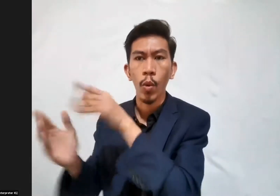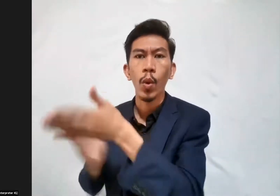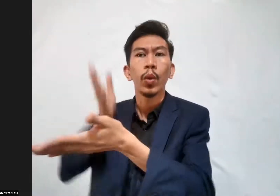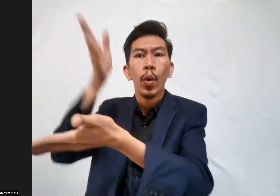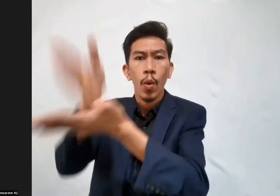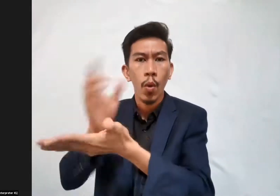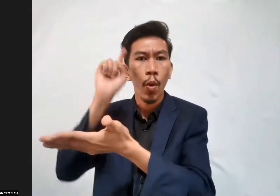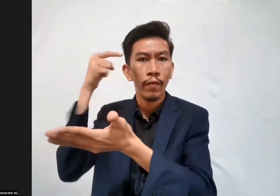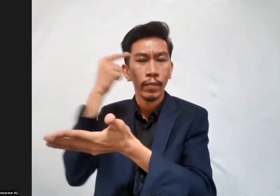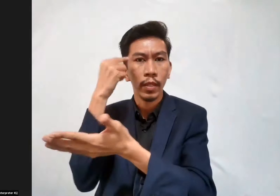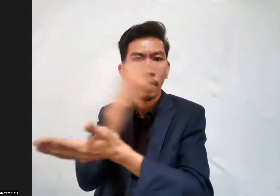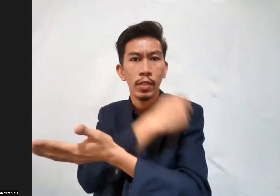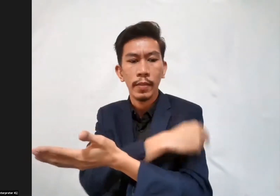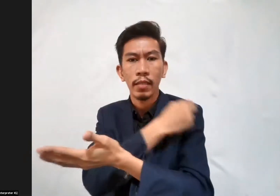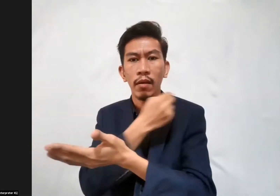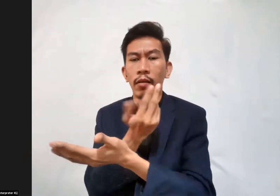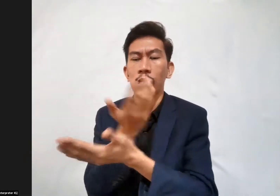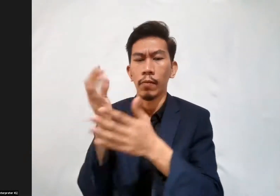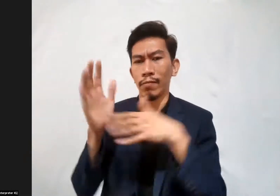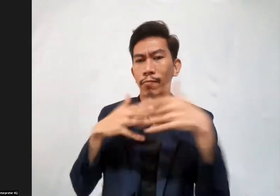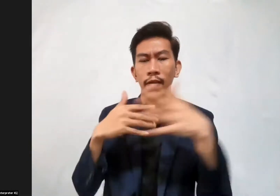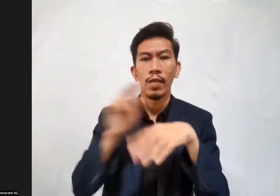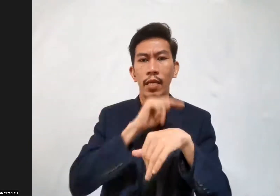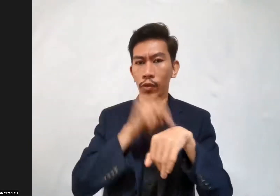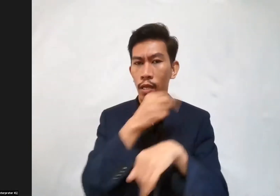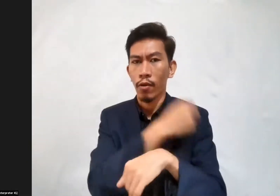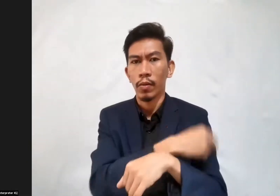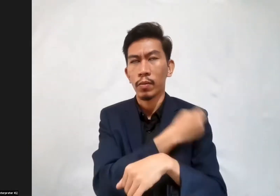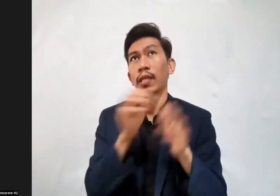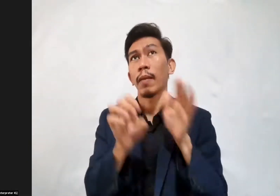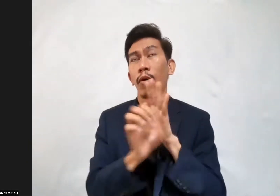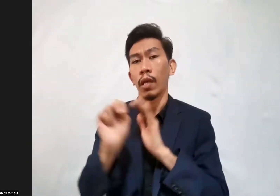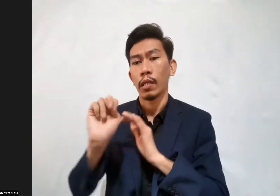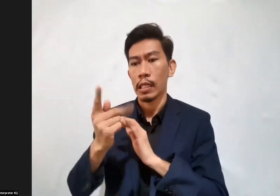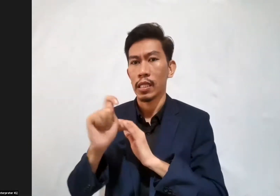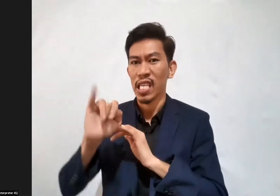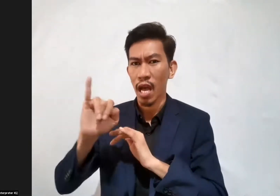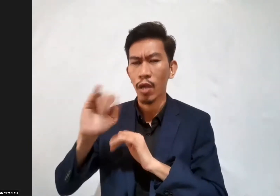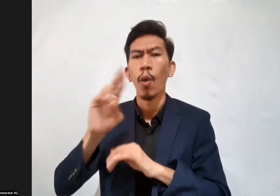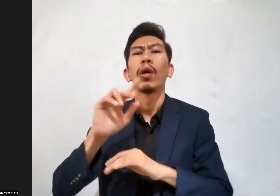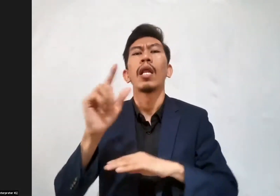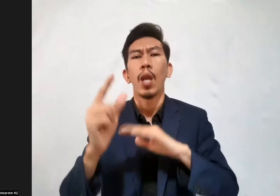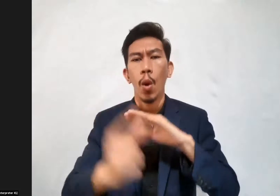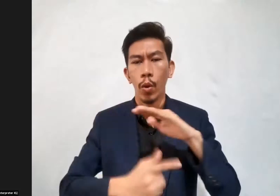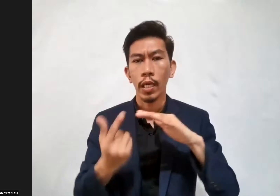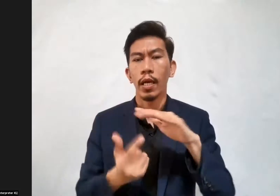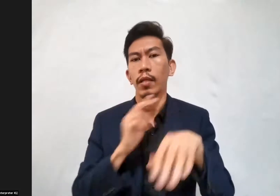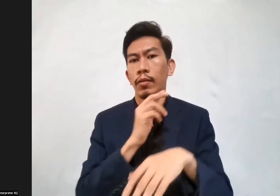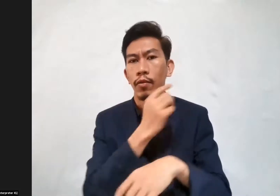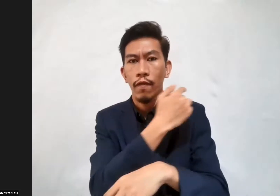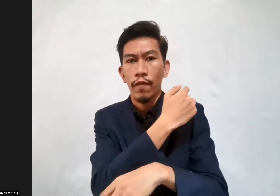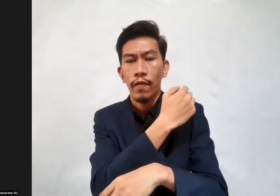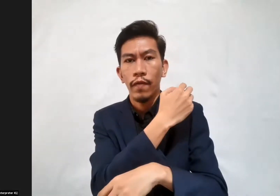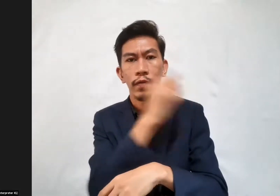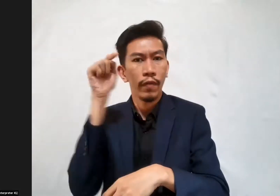government hospital, whether it's a national hospital like NKTI or a local government hospital,